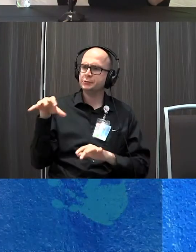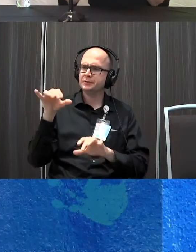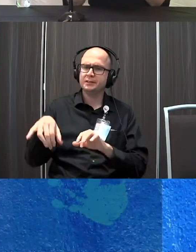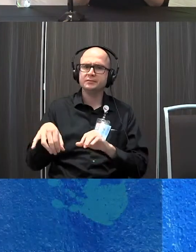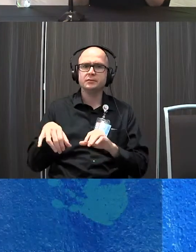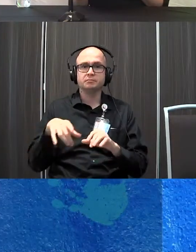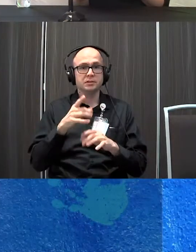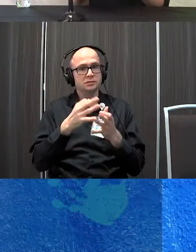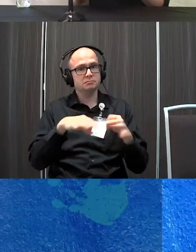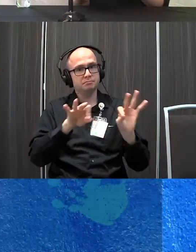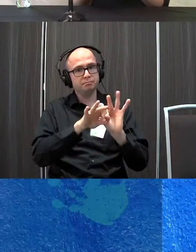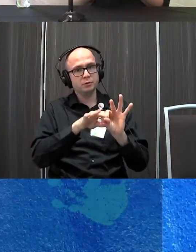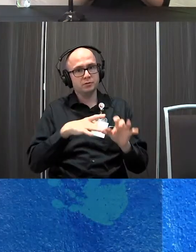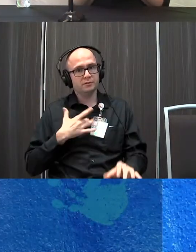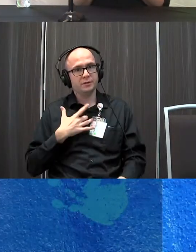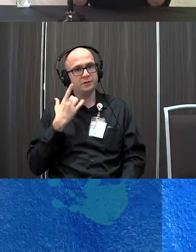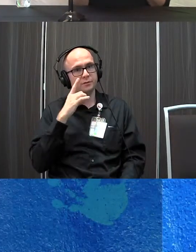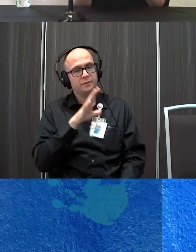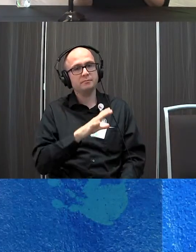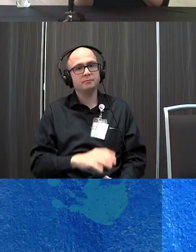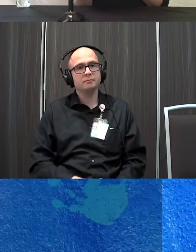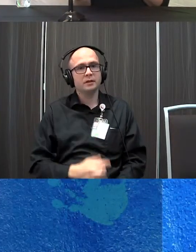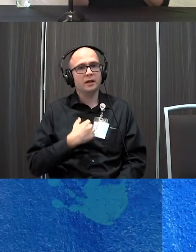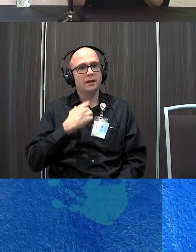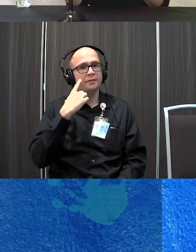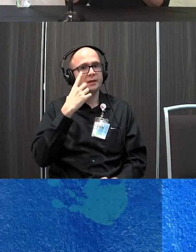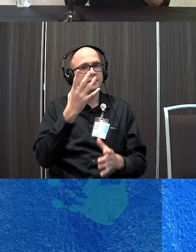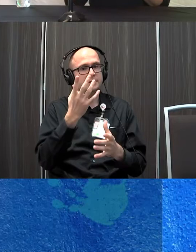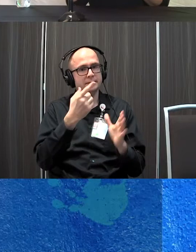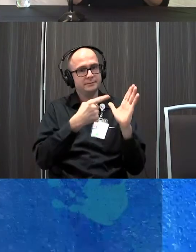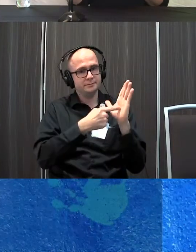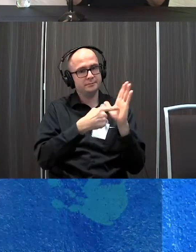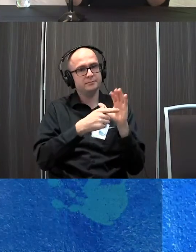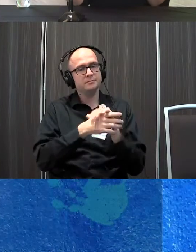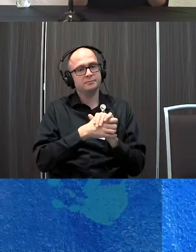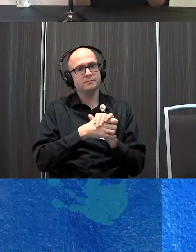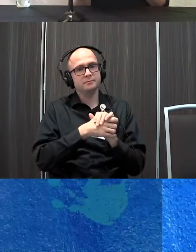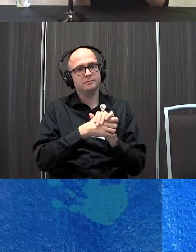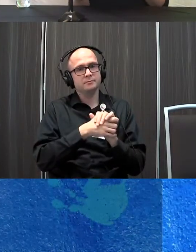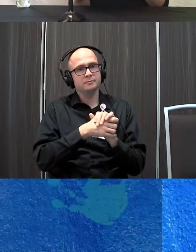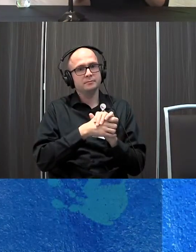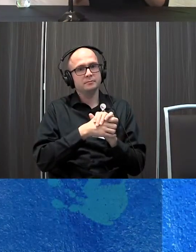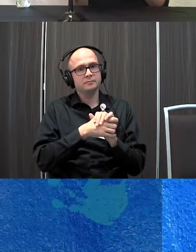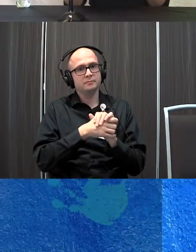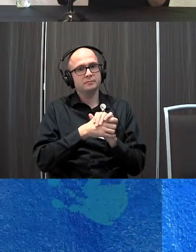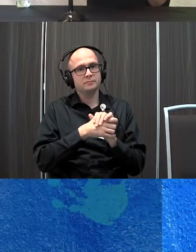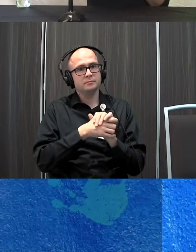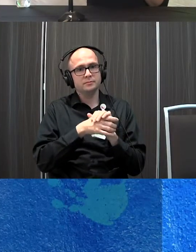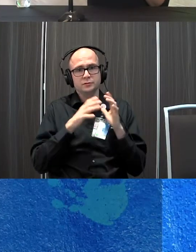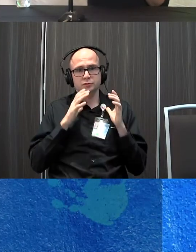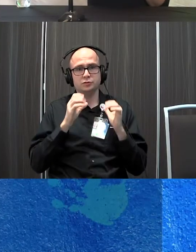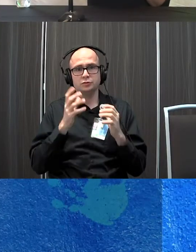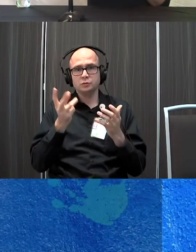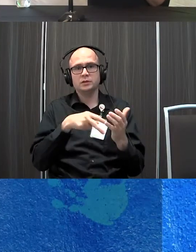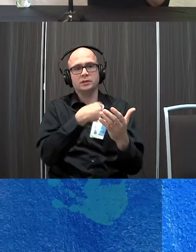serving a really important sensory function for them. I think a prime example of this is the need of a lot of kids with charge to lay